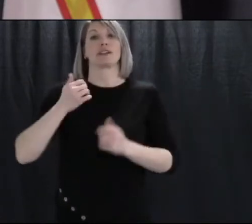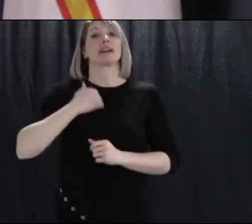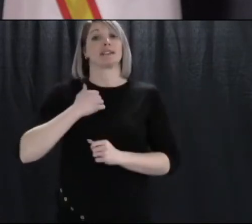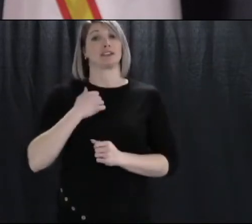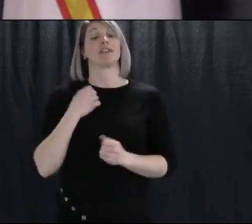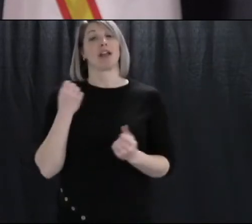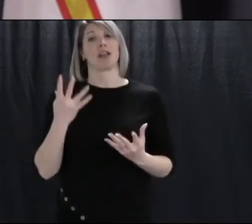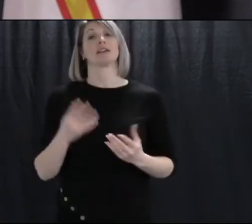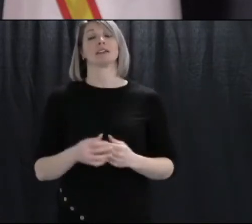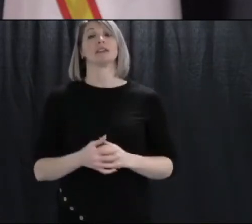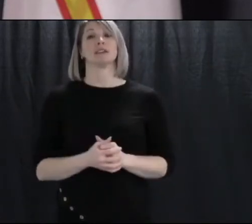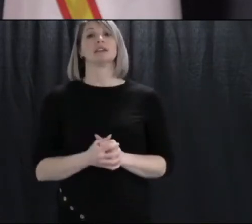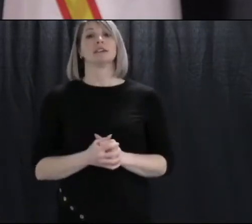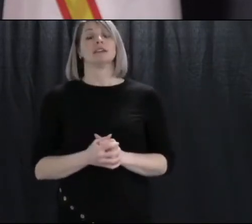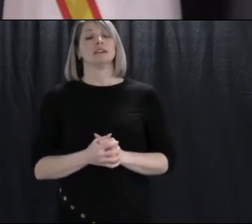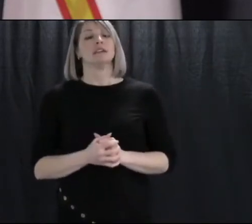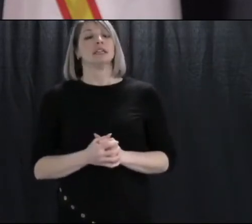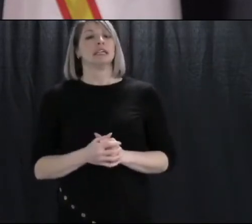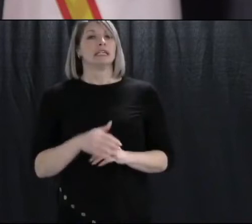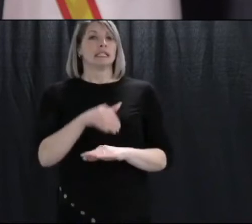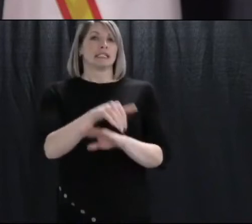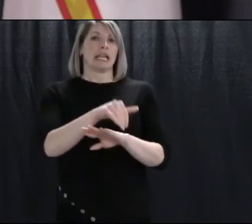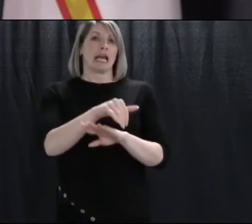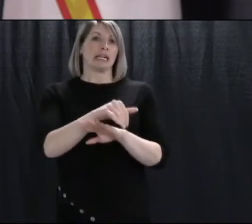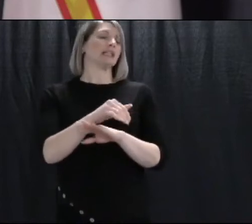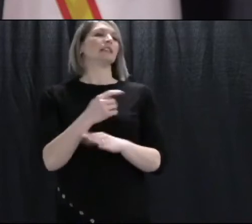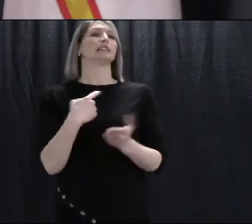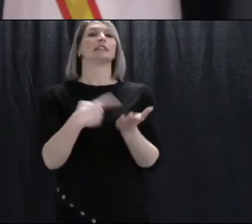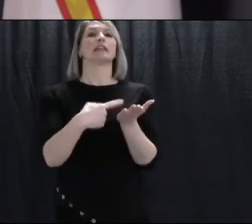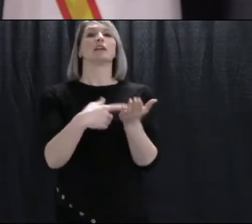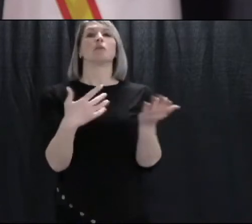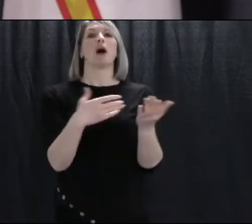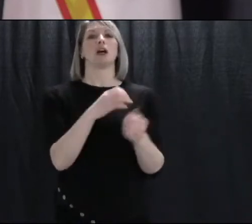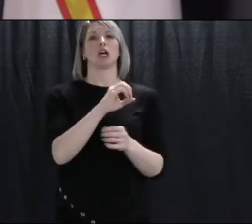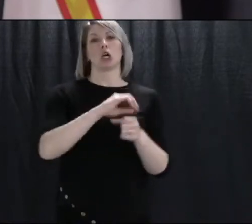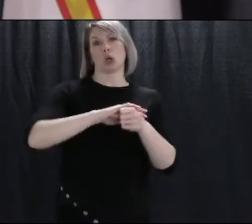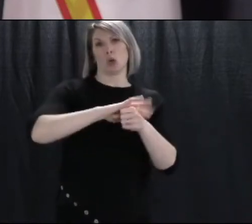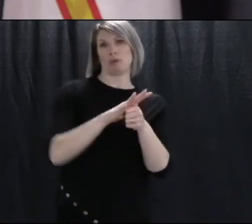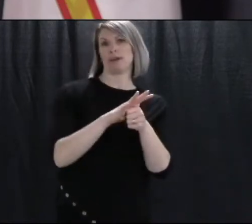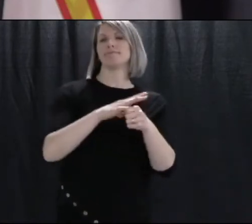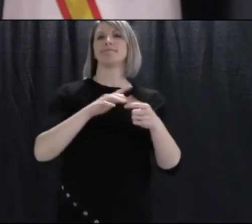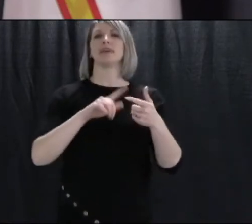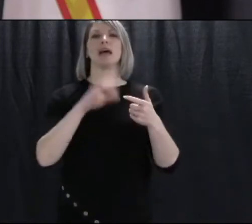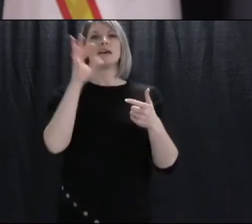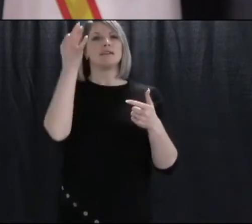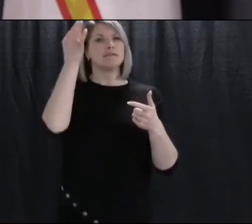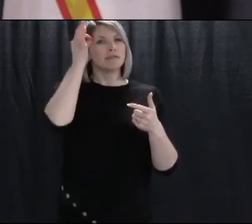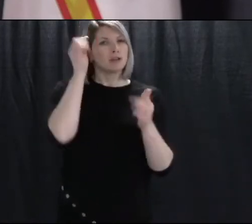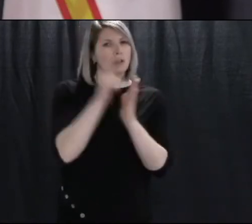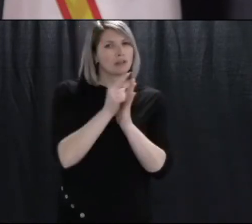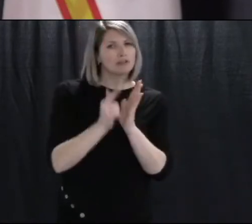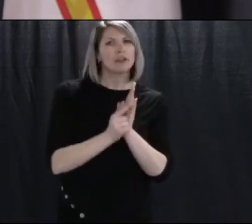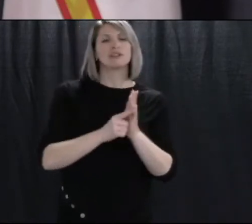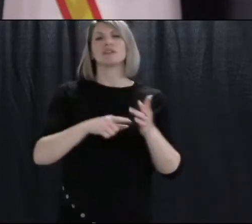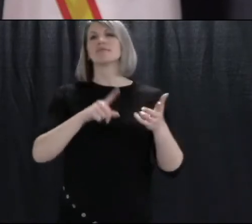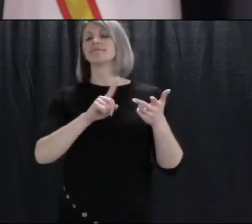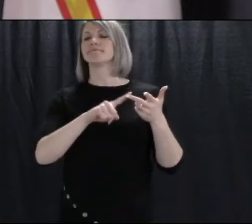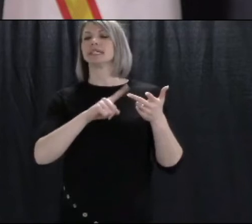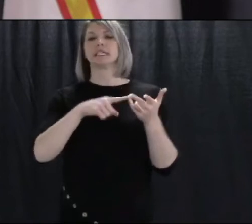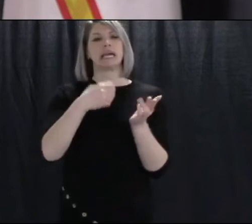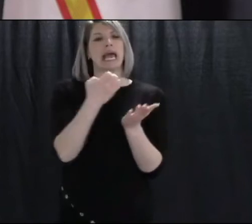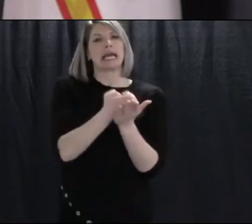right now. So much of the call will be around COVID-19, some federal legislation and so on. There will be discussions around